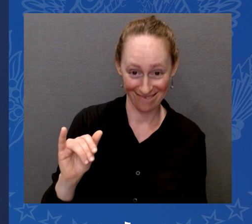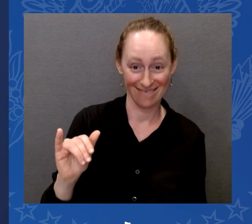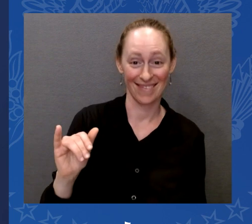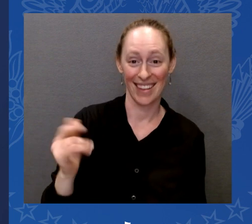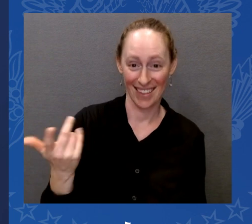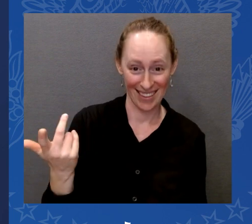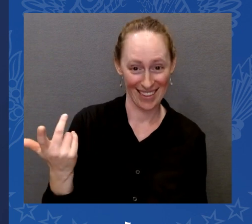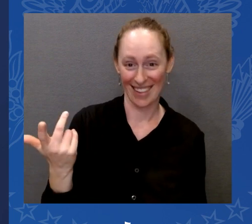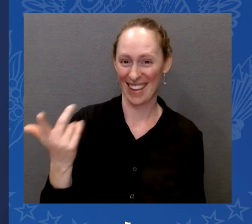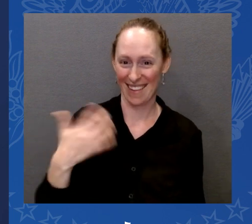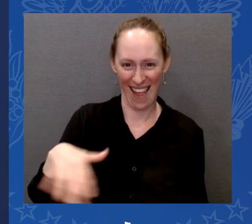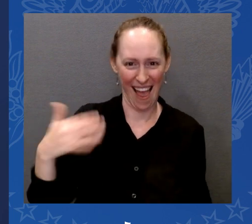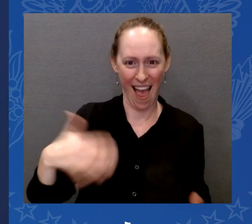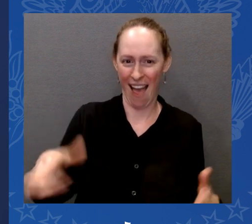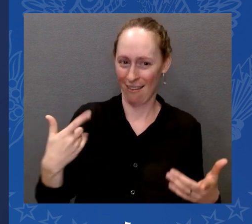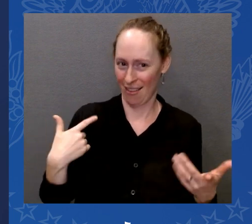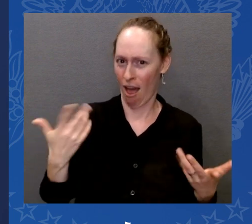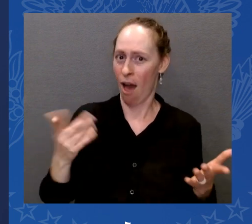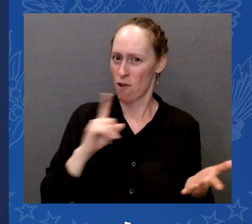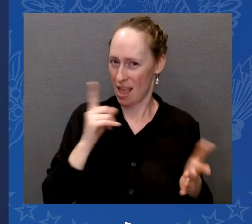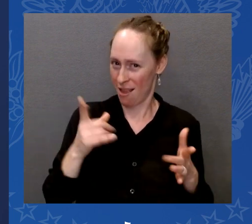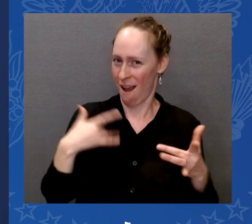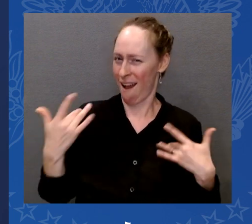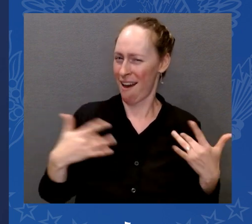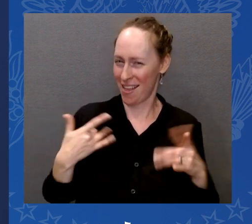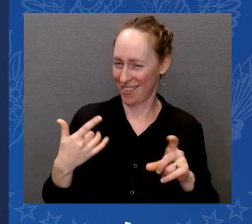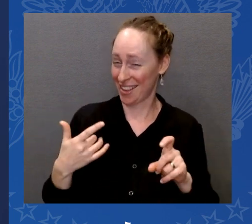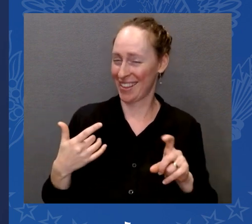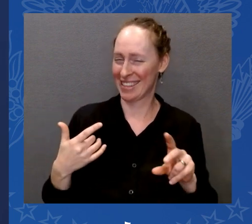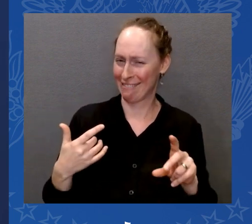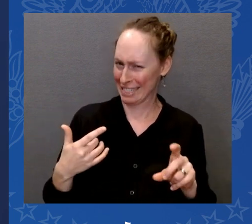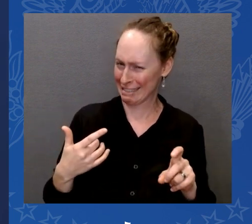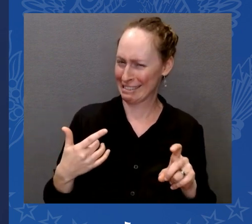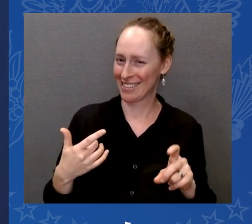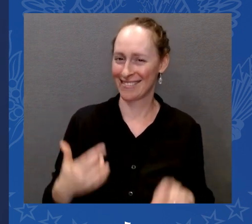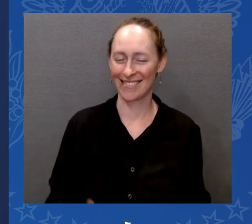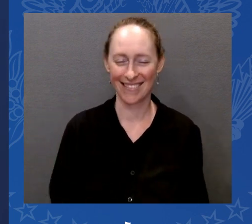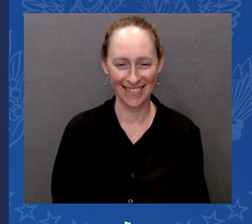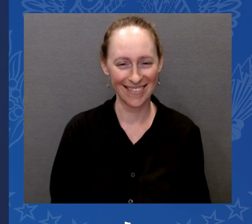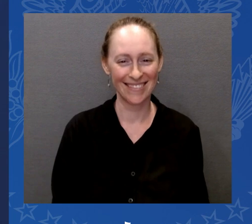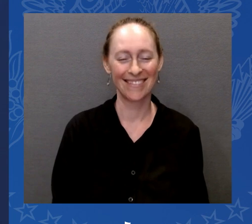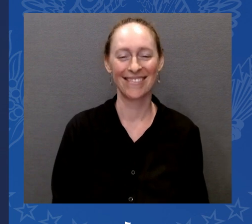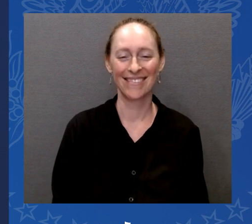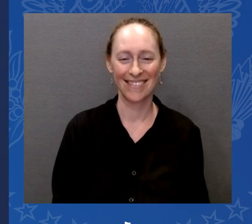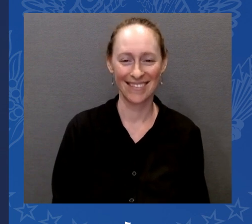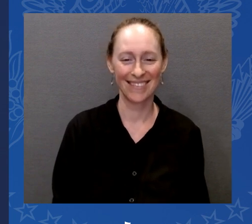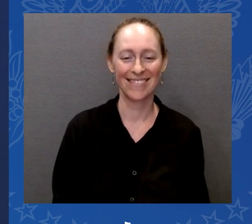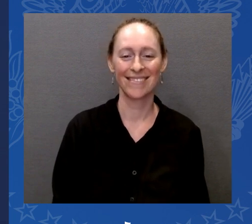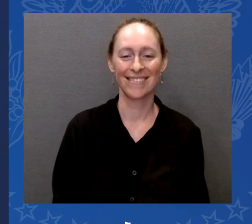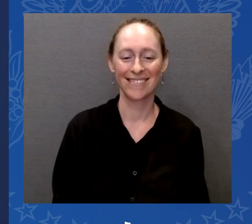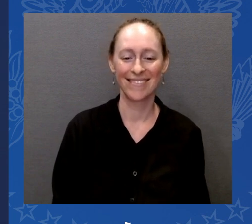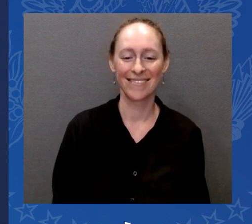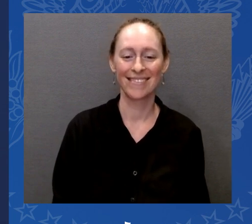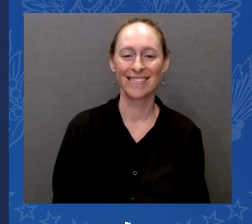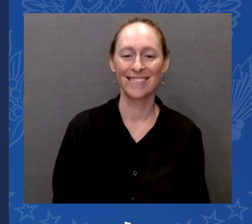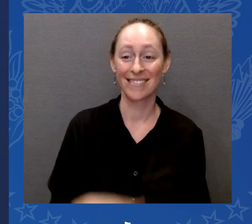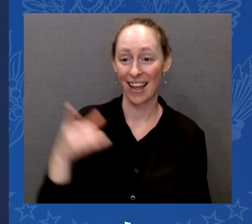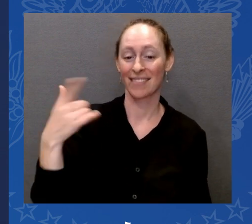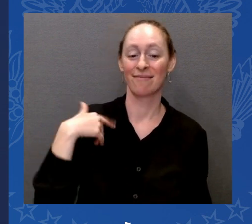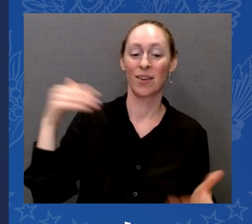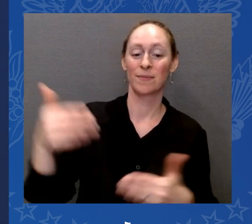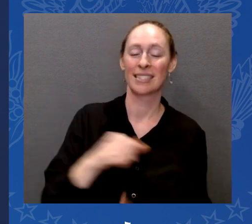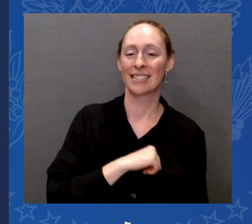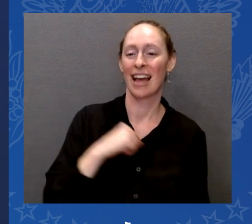want to introduce Senator Gillibrand now to bring her to the podium, but I want to make one comment that may not seem